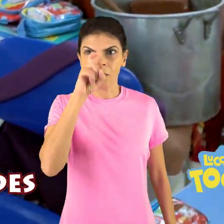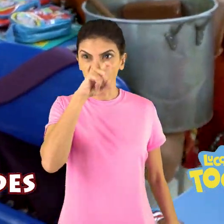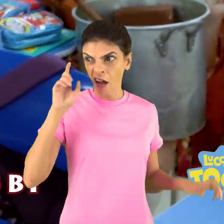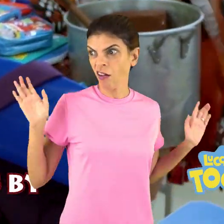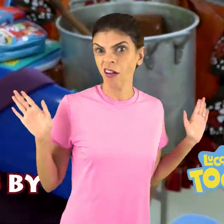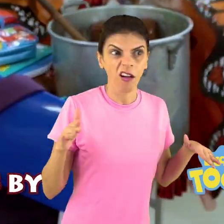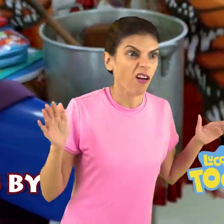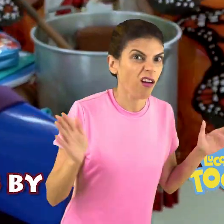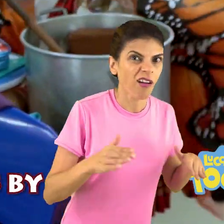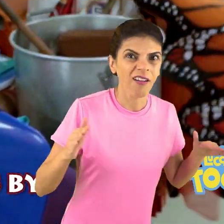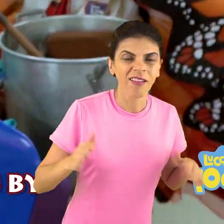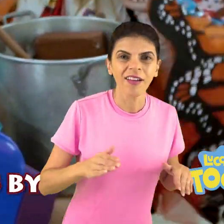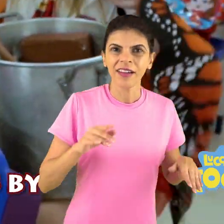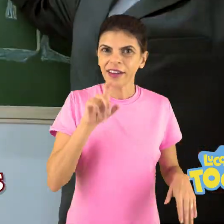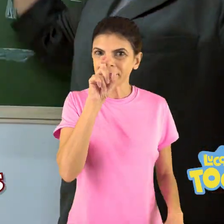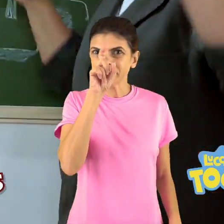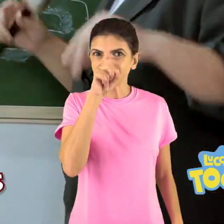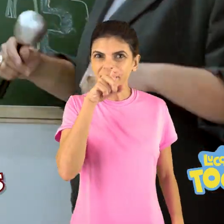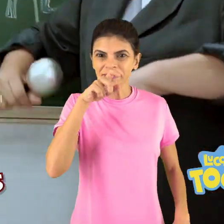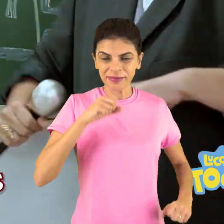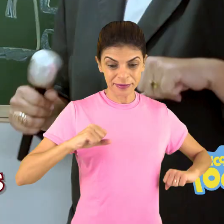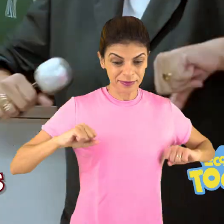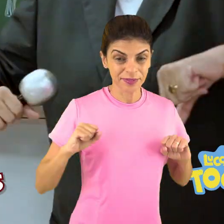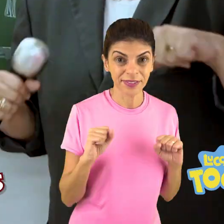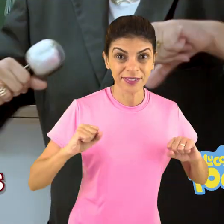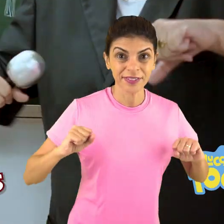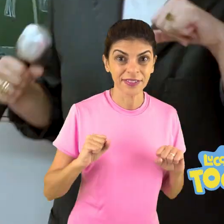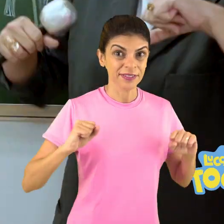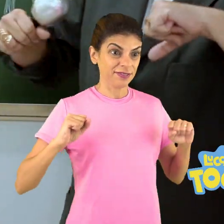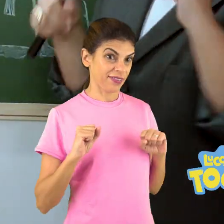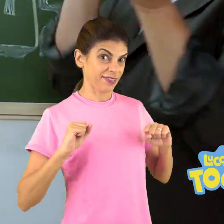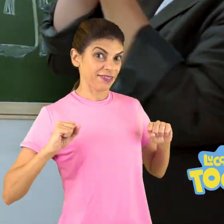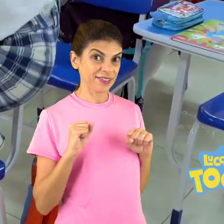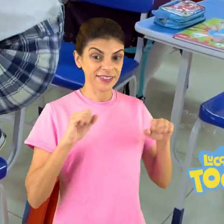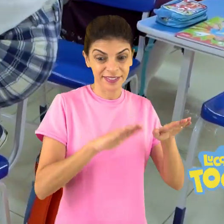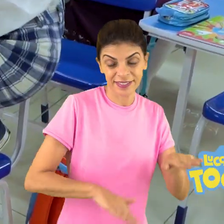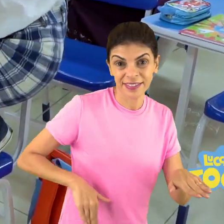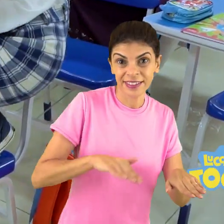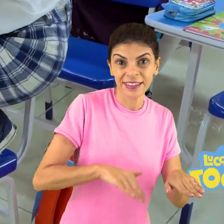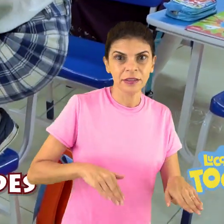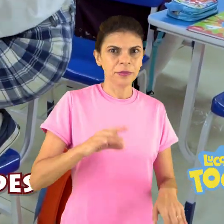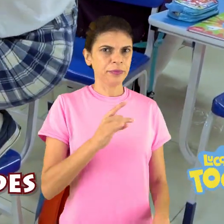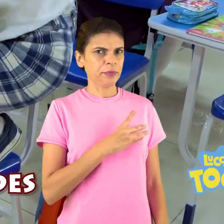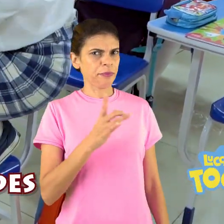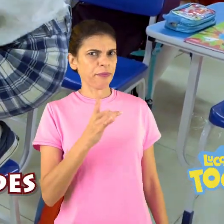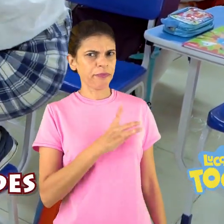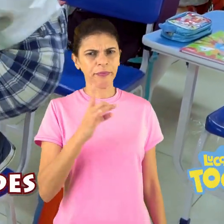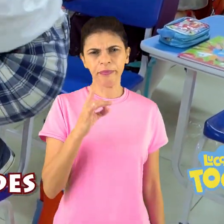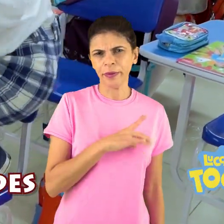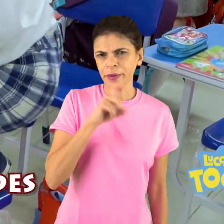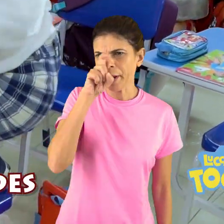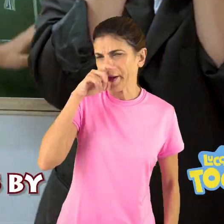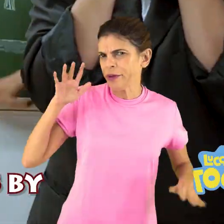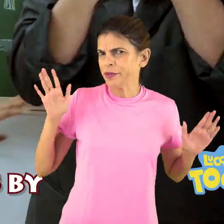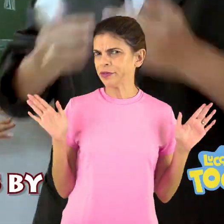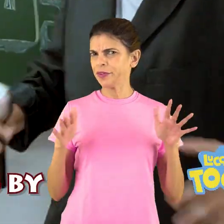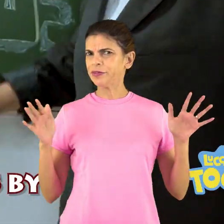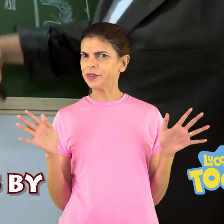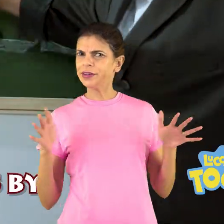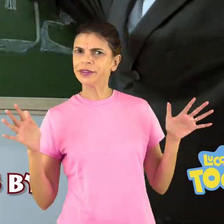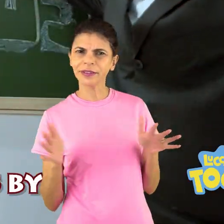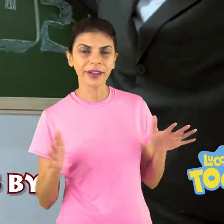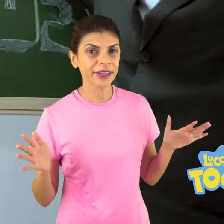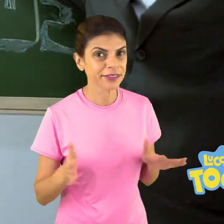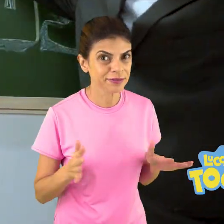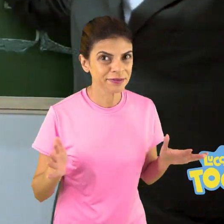and hides when an eagle flies by. He flaps his wings, he says beep beep, but he runs and hides when an